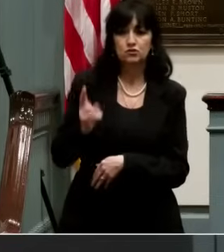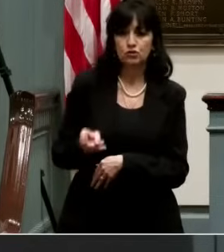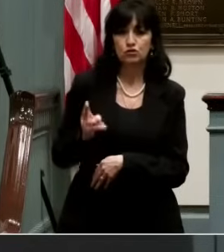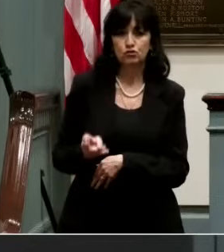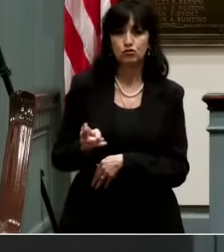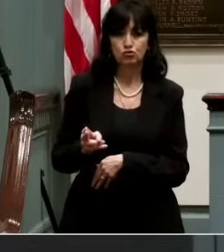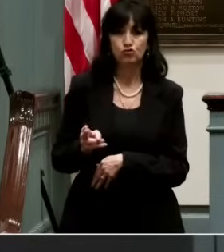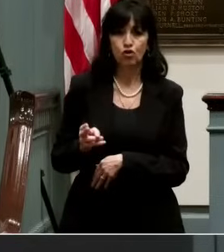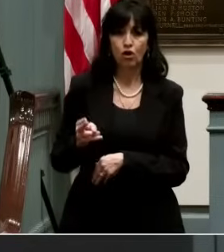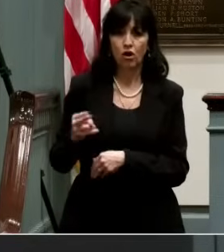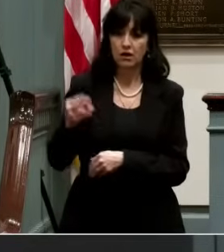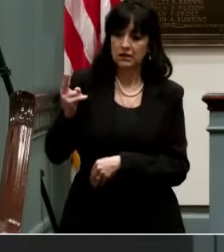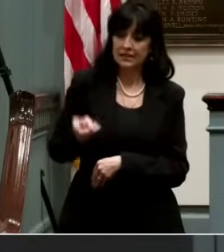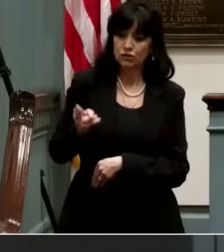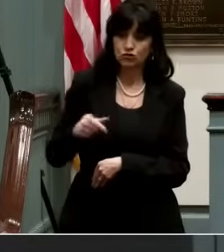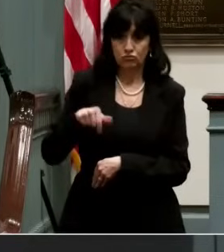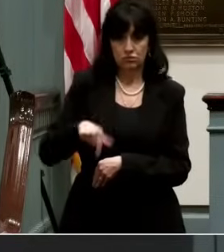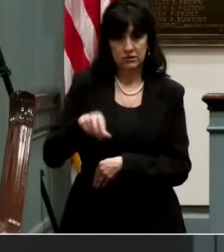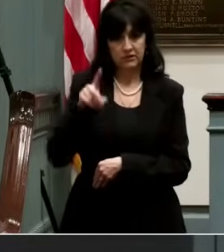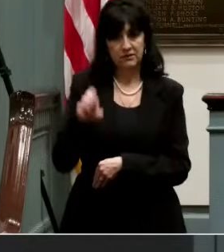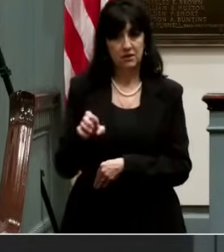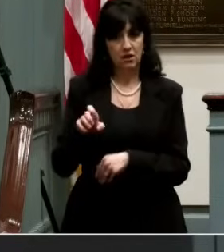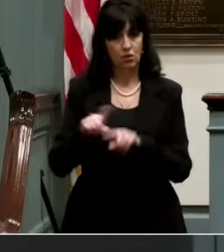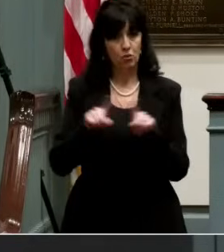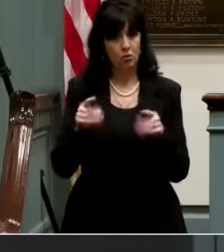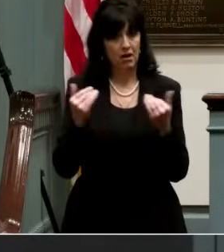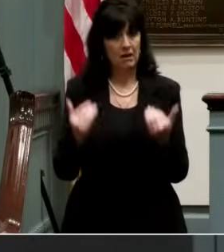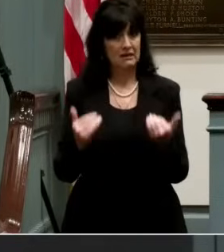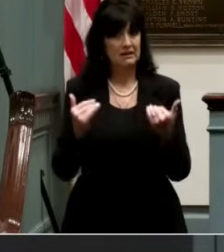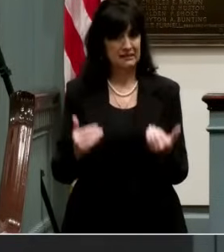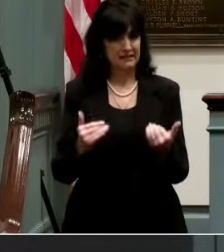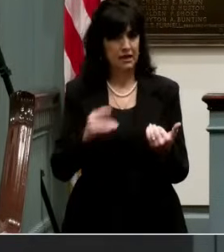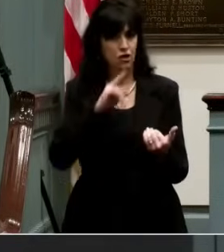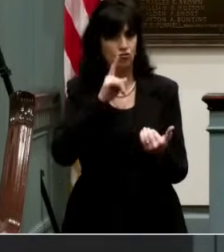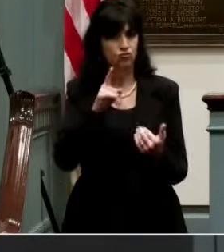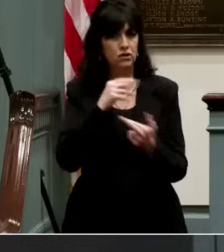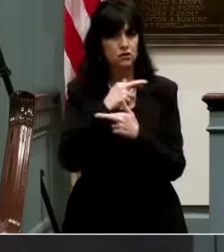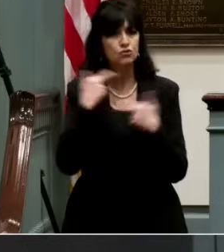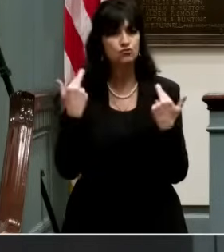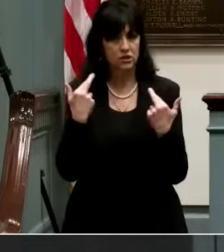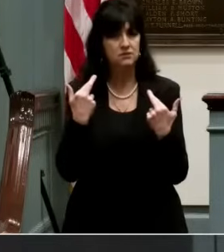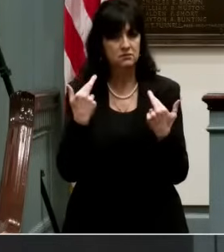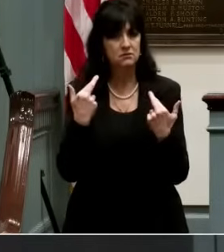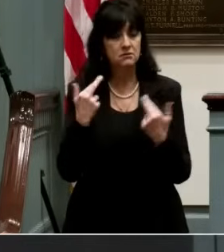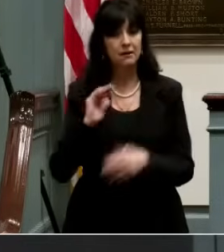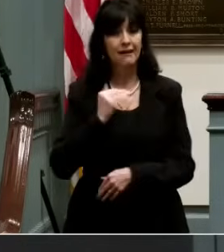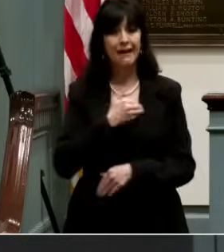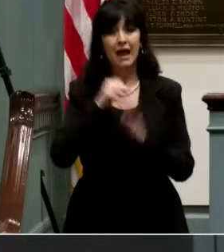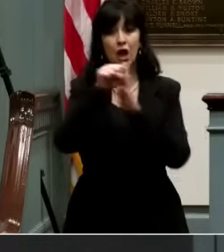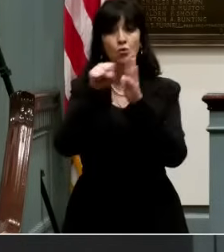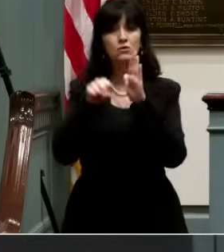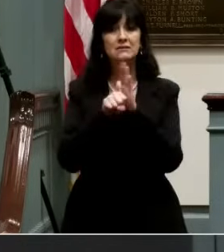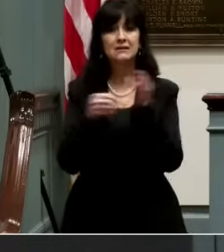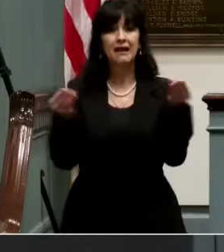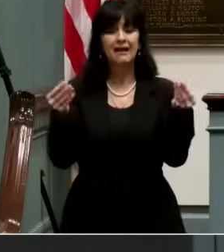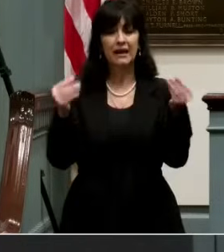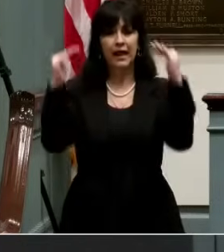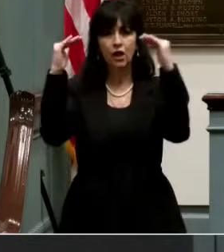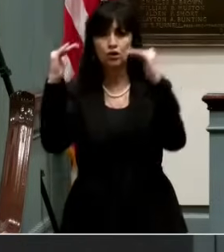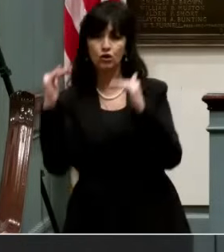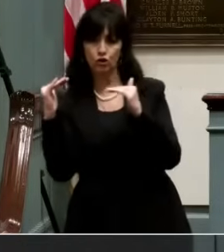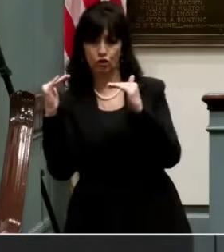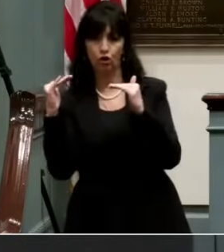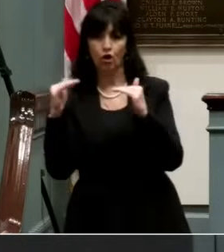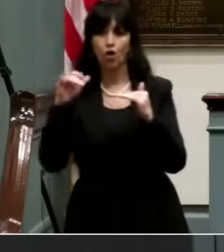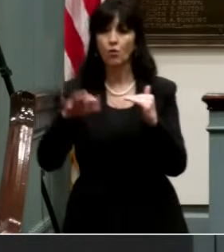natural heritage is under threat. We're the lowest lying state in the nation, and the effects of climate change